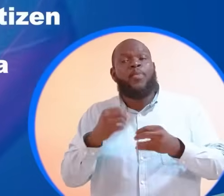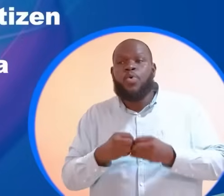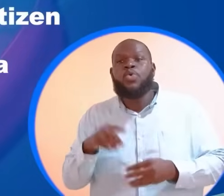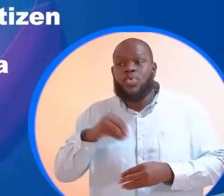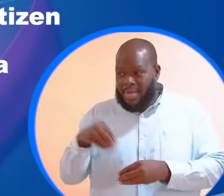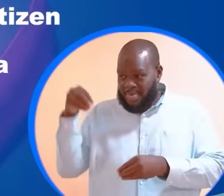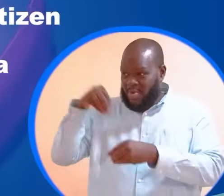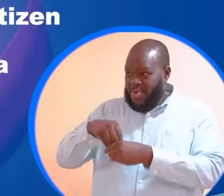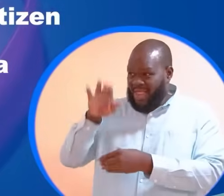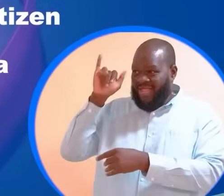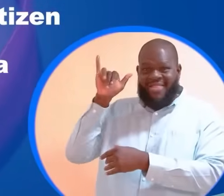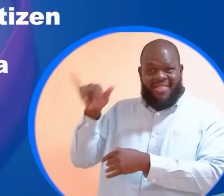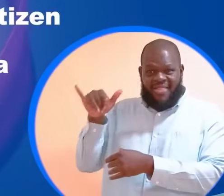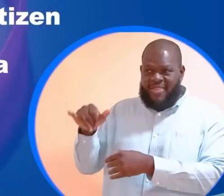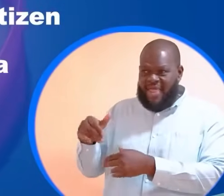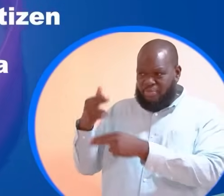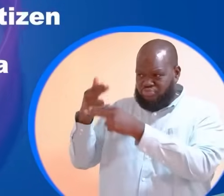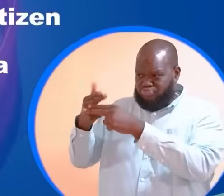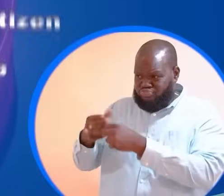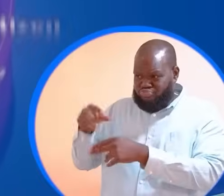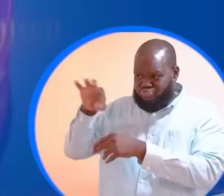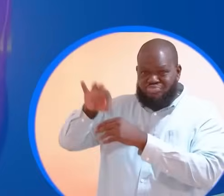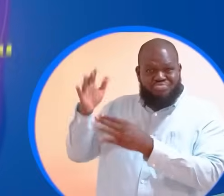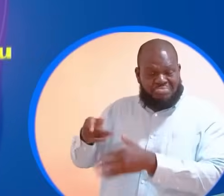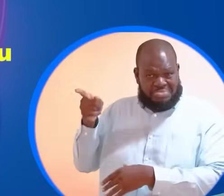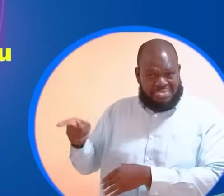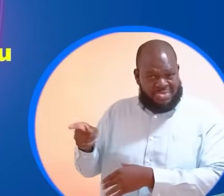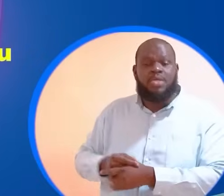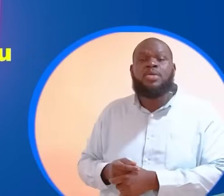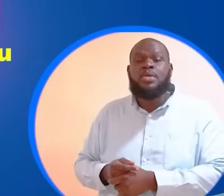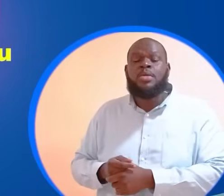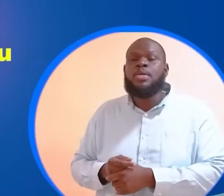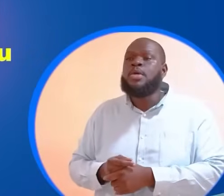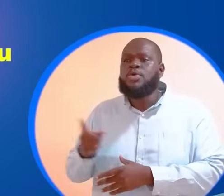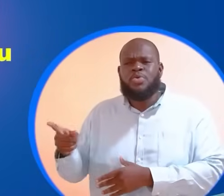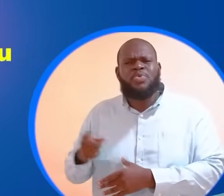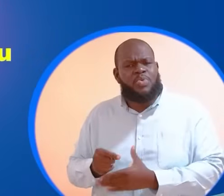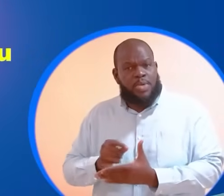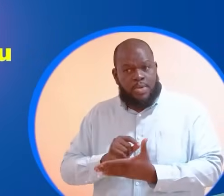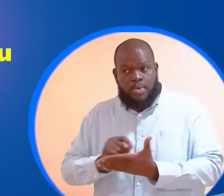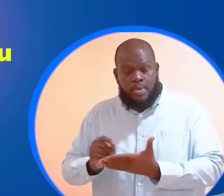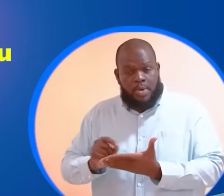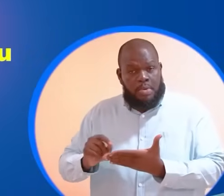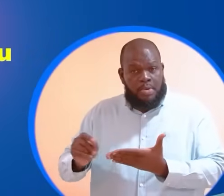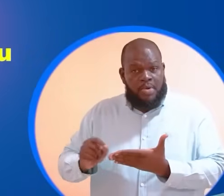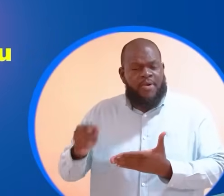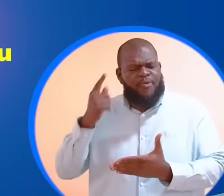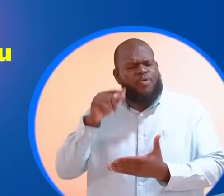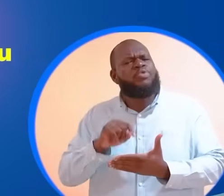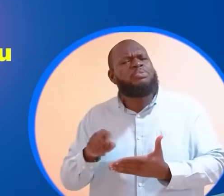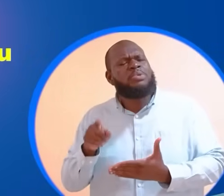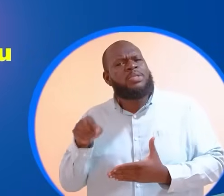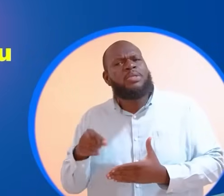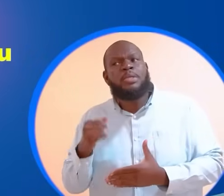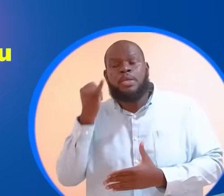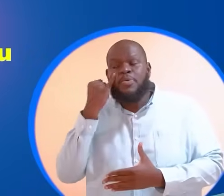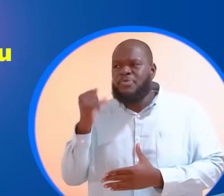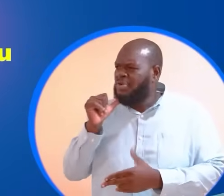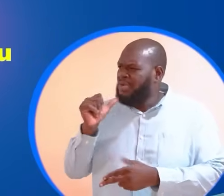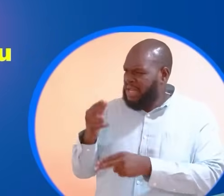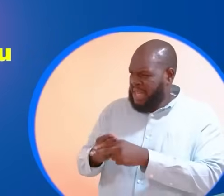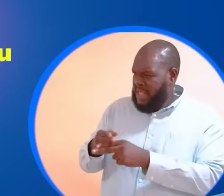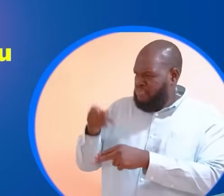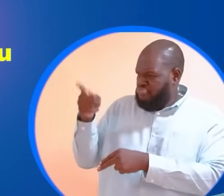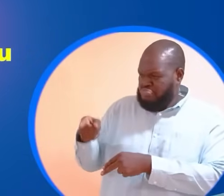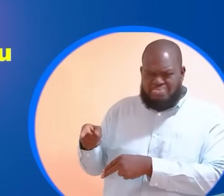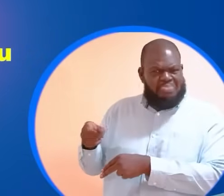you are eligible for inclusion in the OLE. If you are eligible for inclusion, you are required to apply for registration